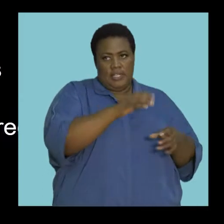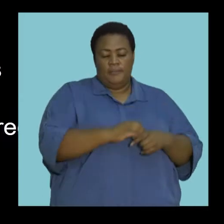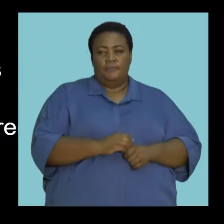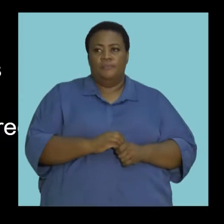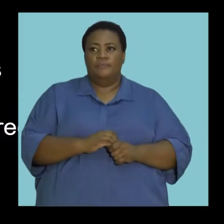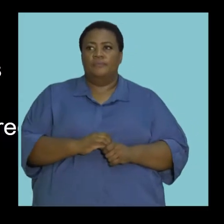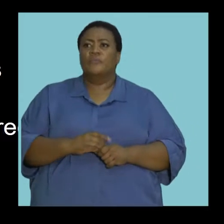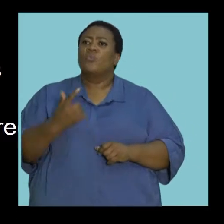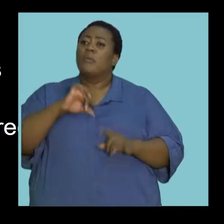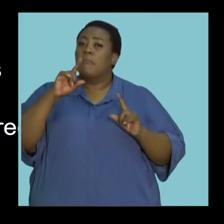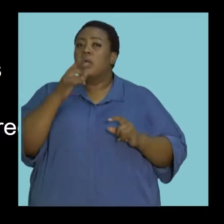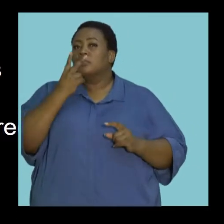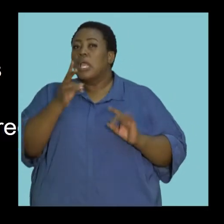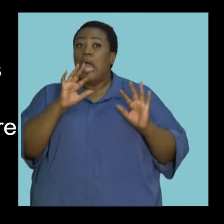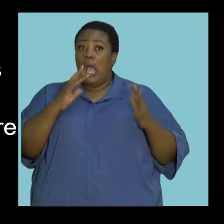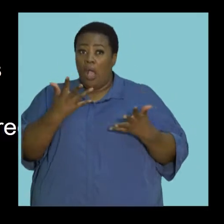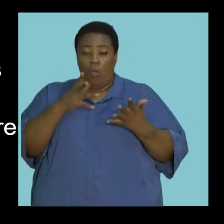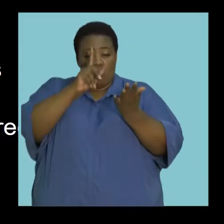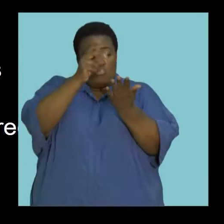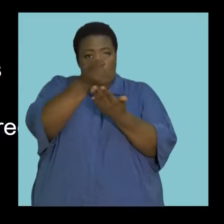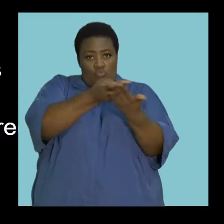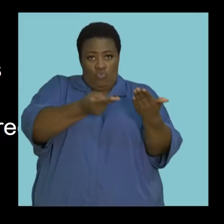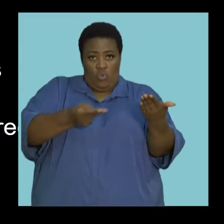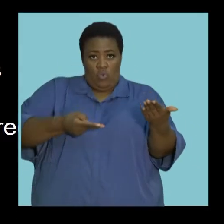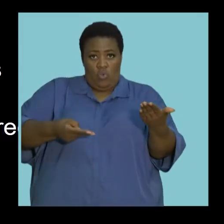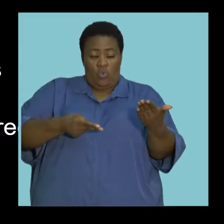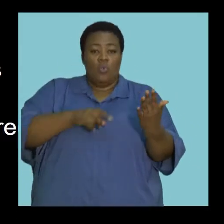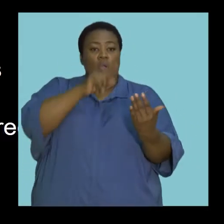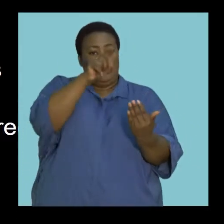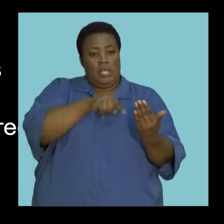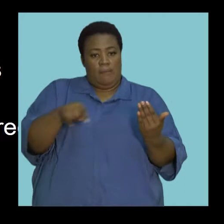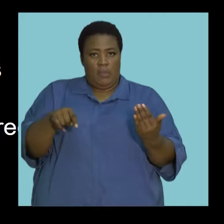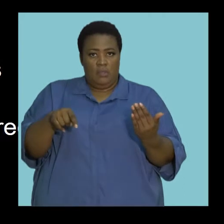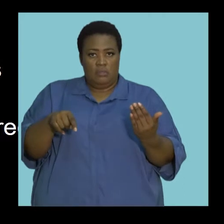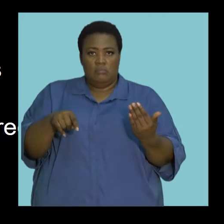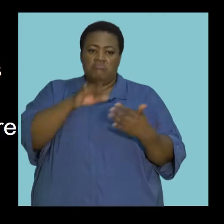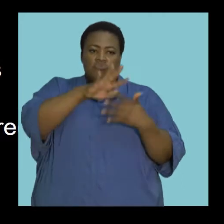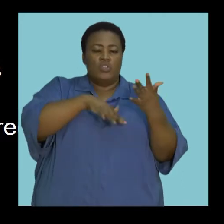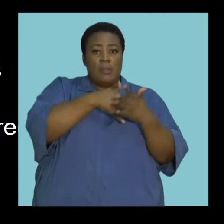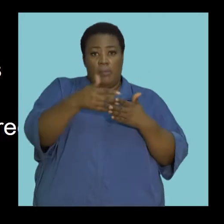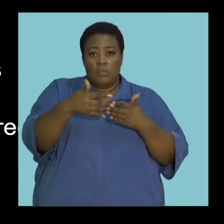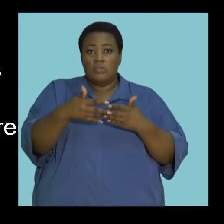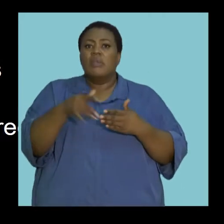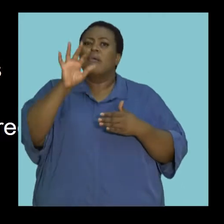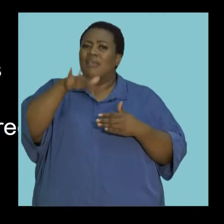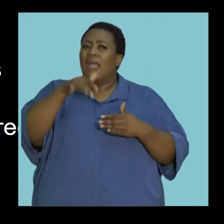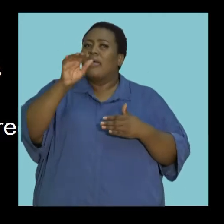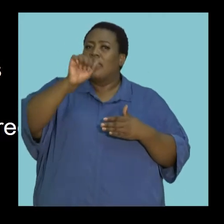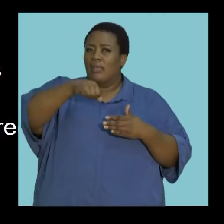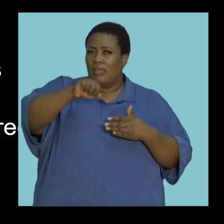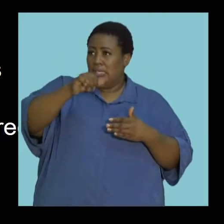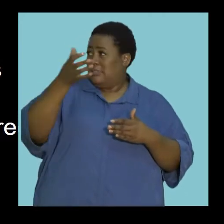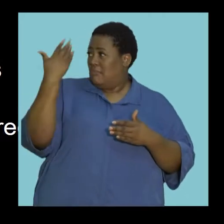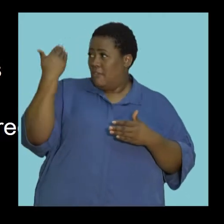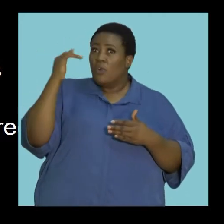so we're going to need to look at how we draw tables and record that information. So yes, you've drawn tables before, but it's important